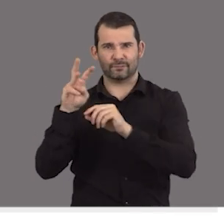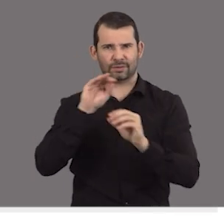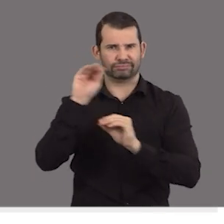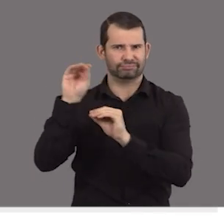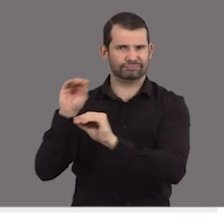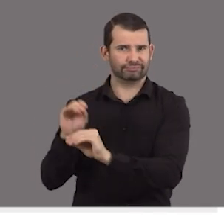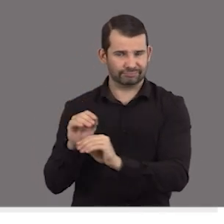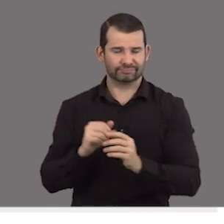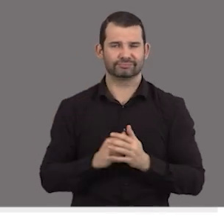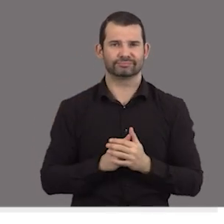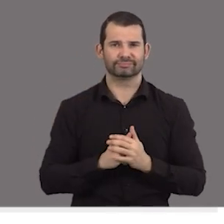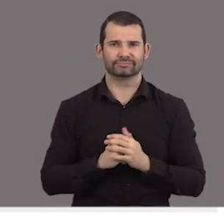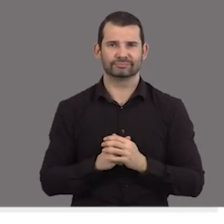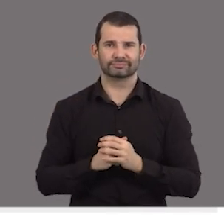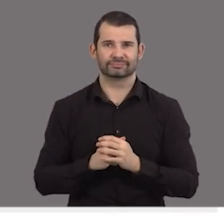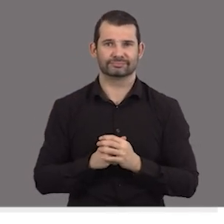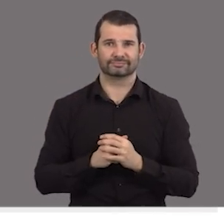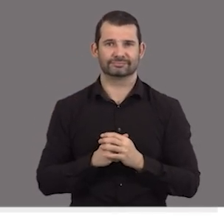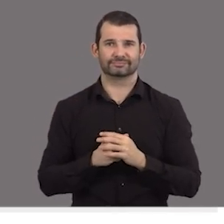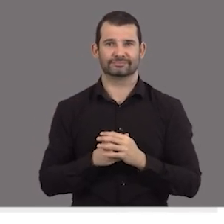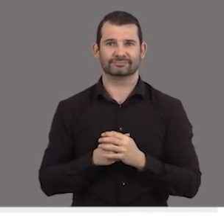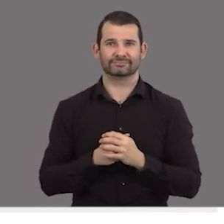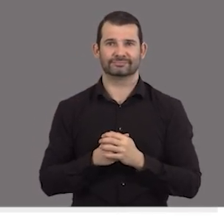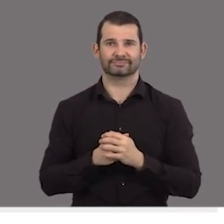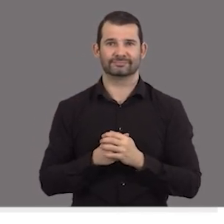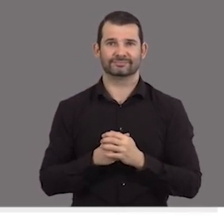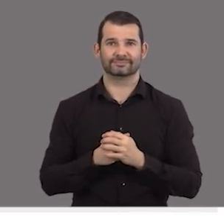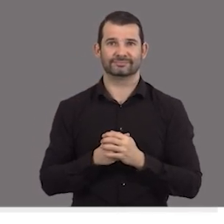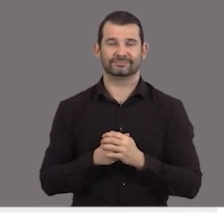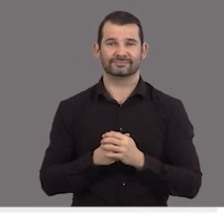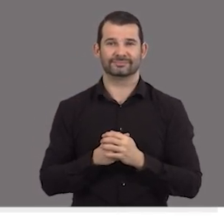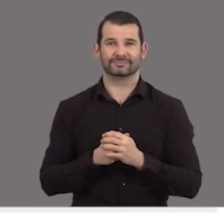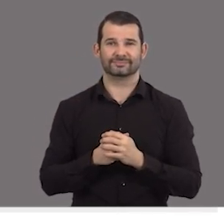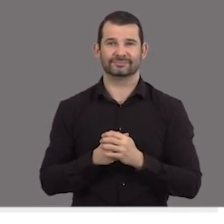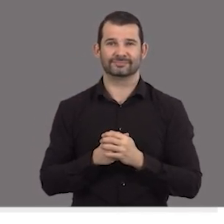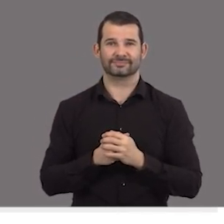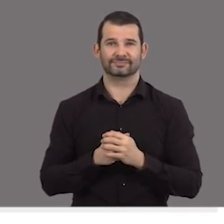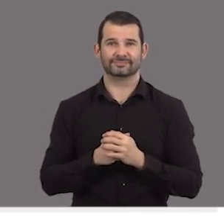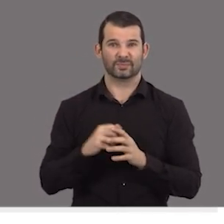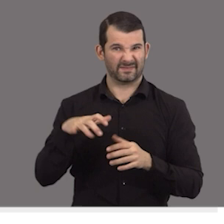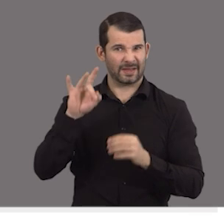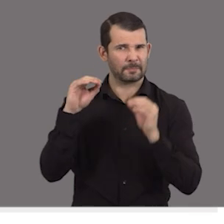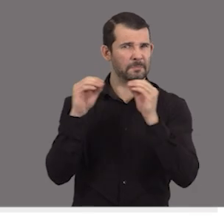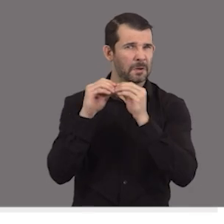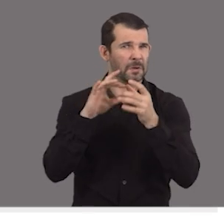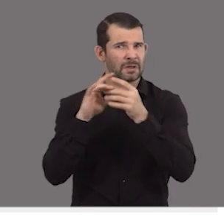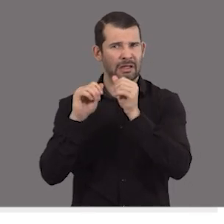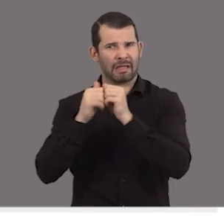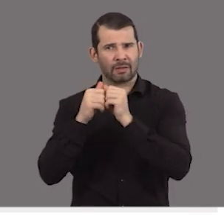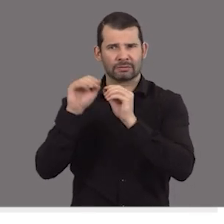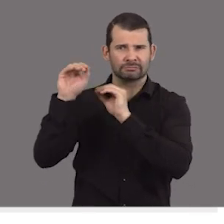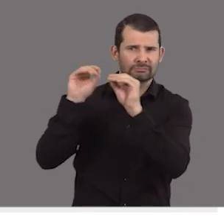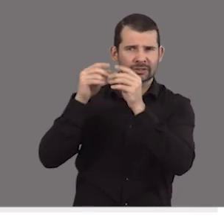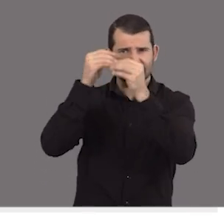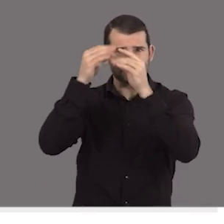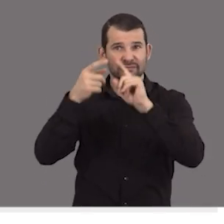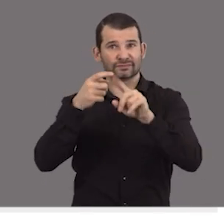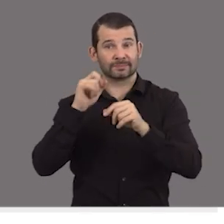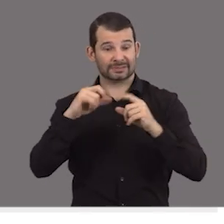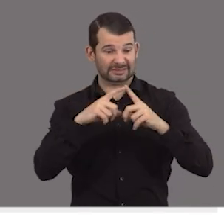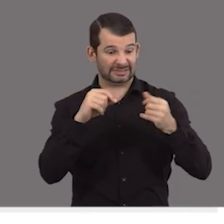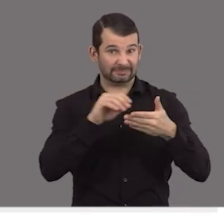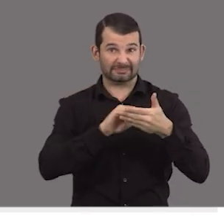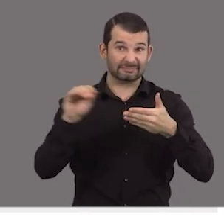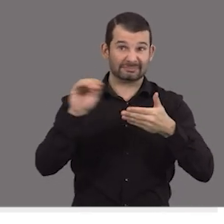$5,987, are entered in matching fields of the software. To find out more about how to enter